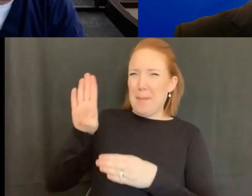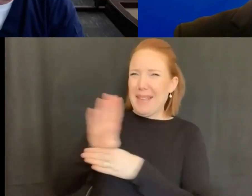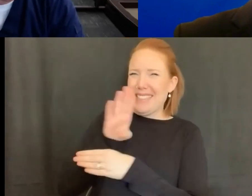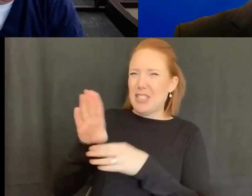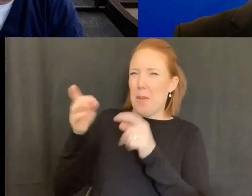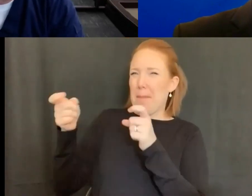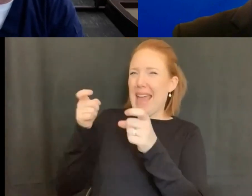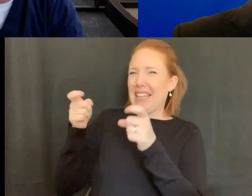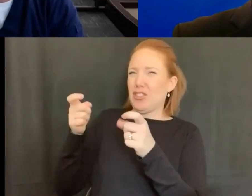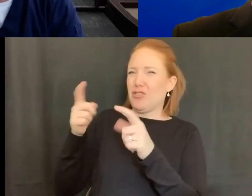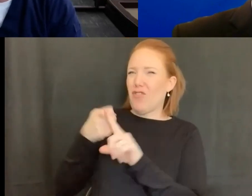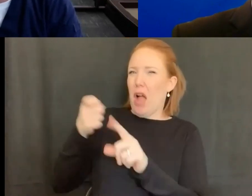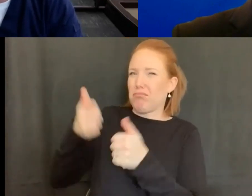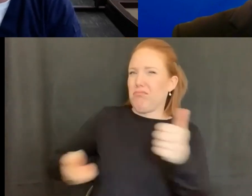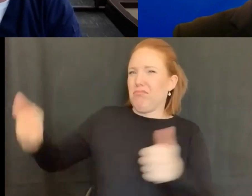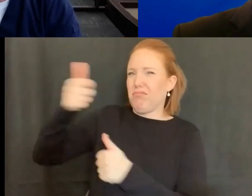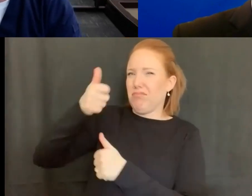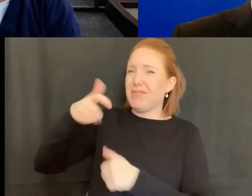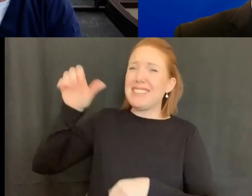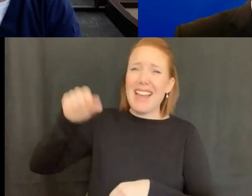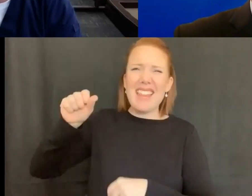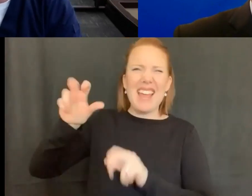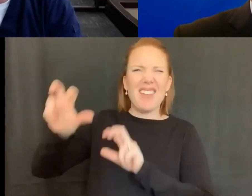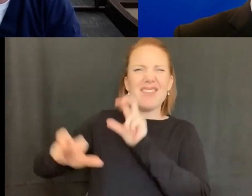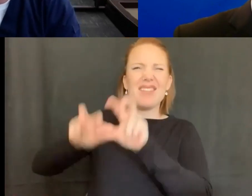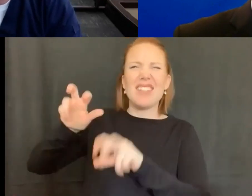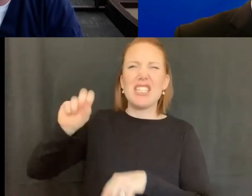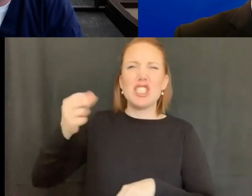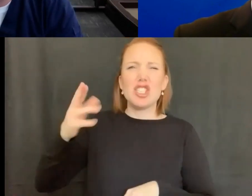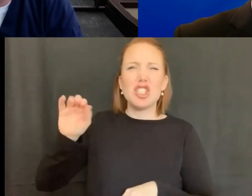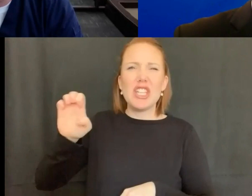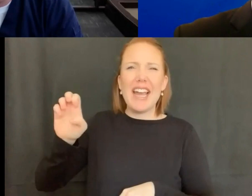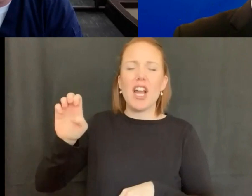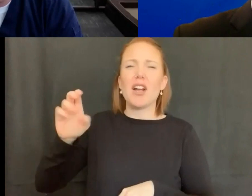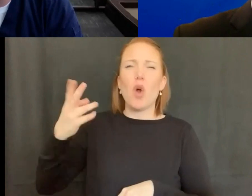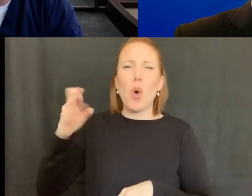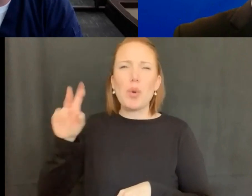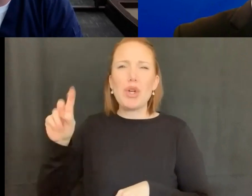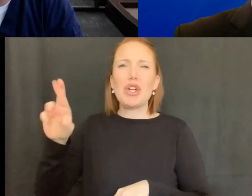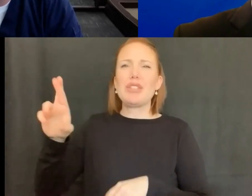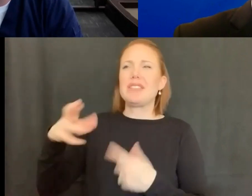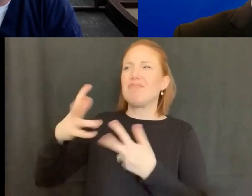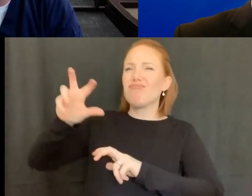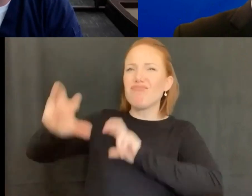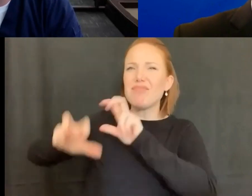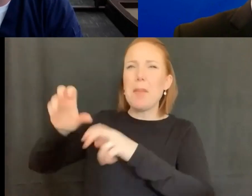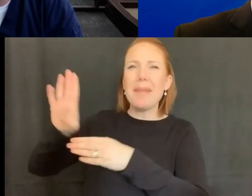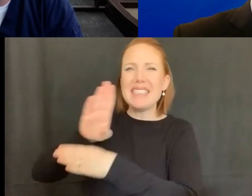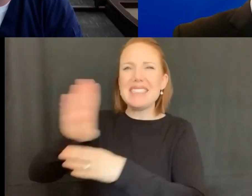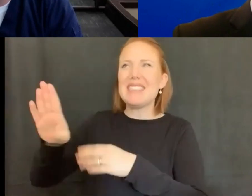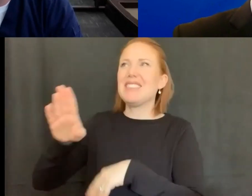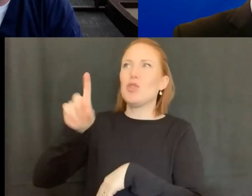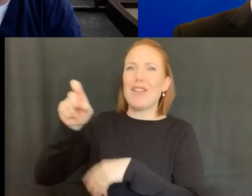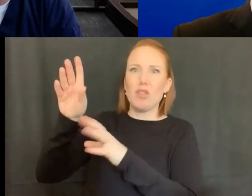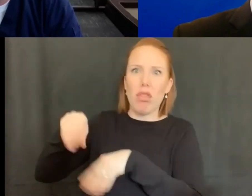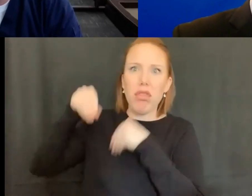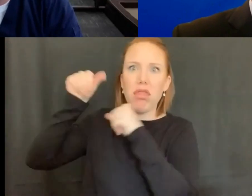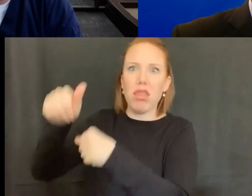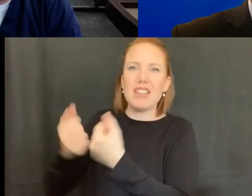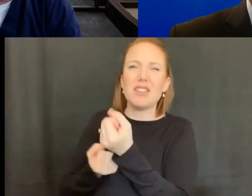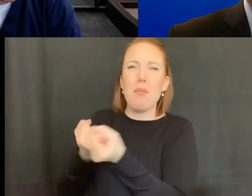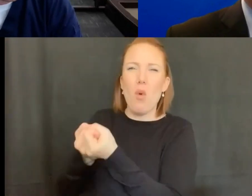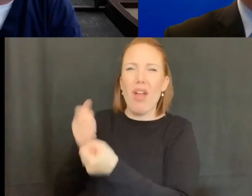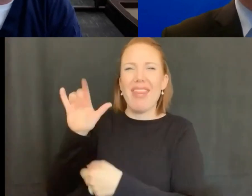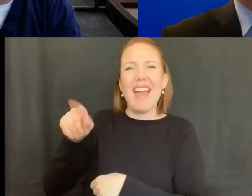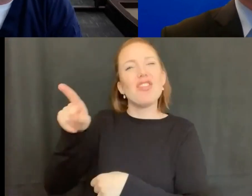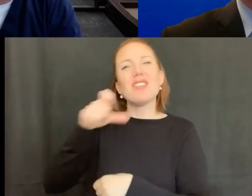a corporate side, I mean, they have shareholders and large corporate structures that need to be supported. So they're